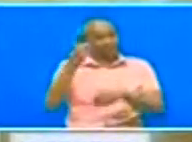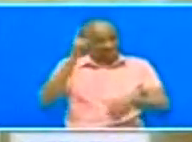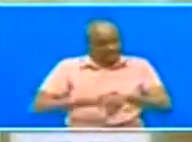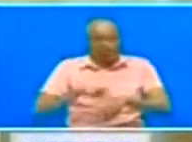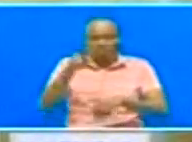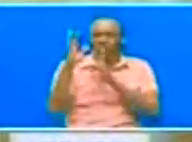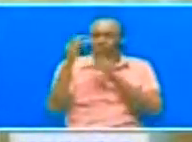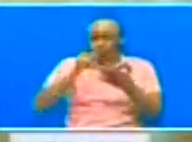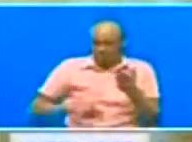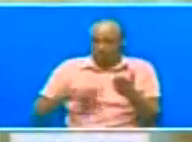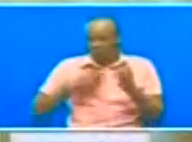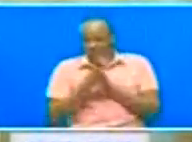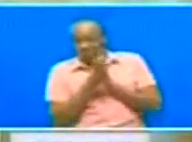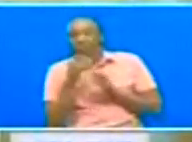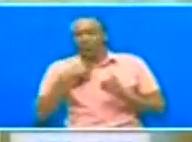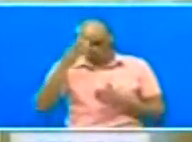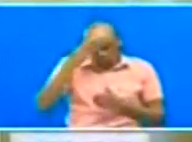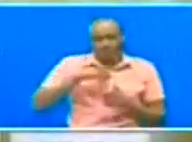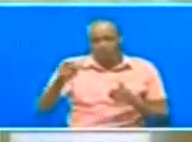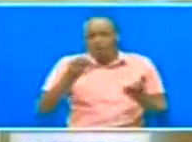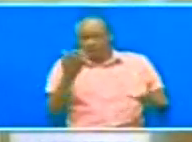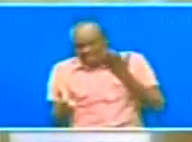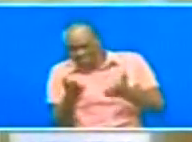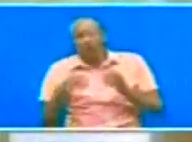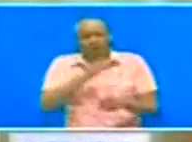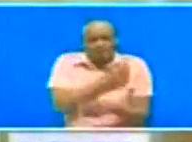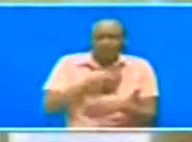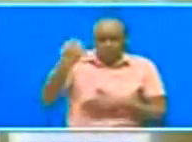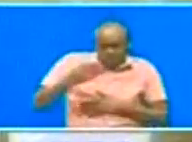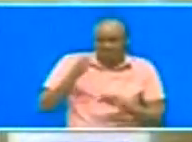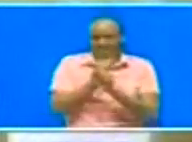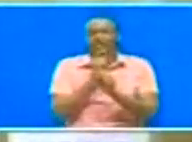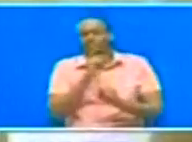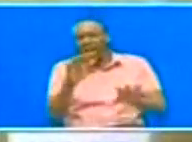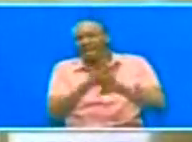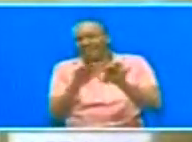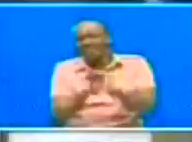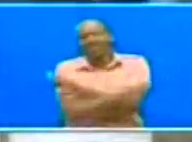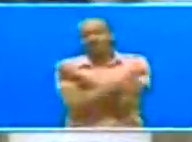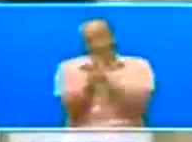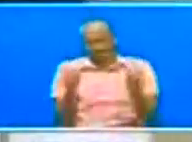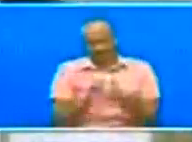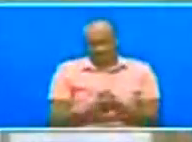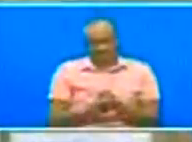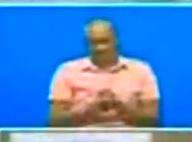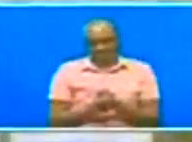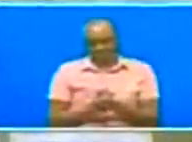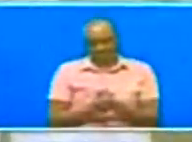mother, you will be anxious to attend your antenatal clinics just to make sure that everything is okay.